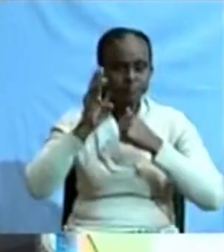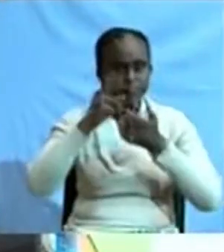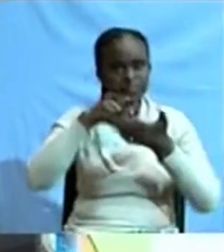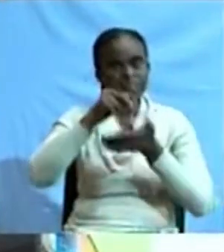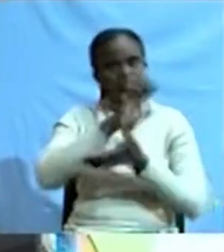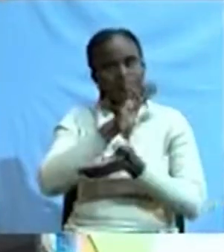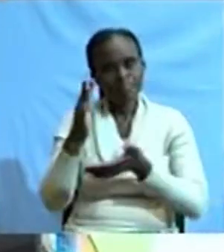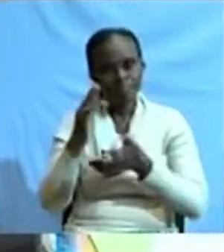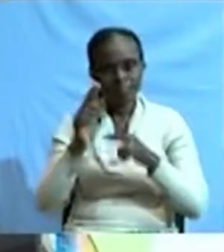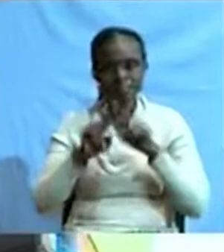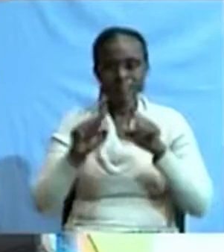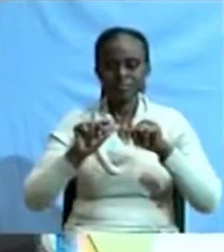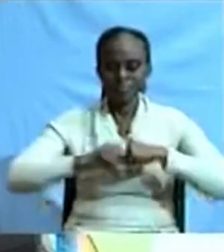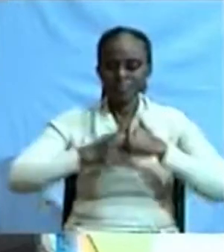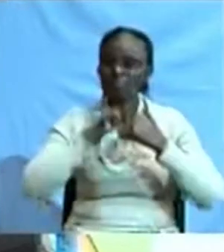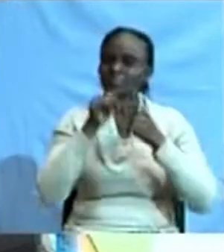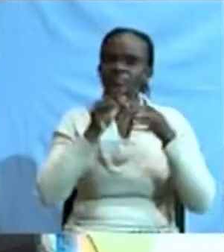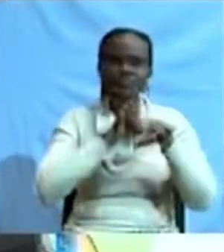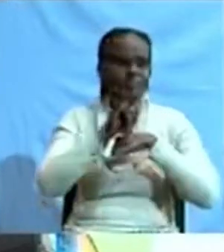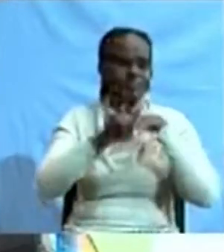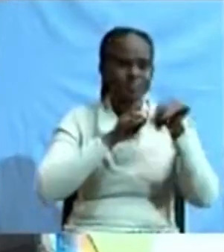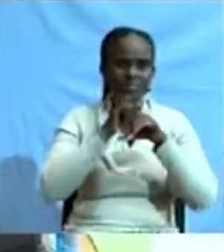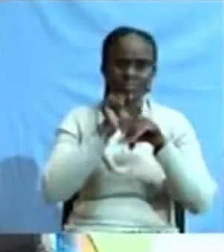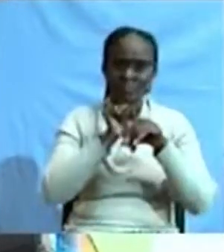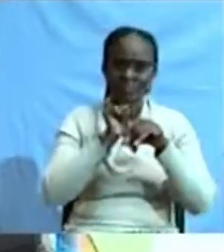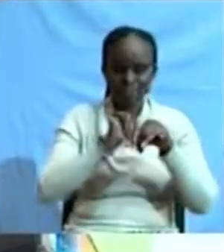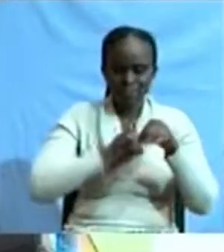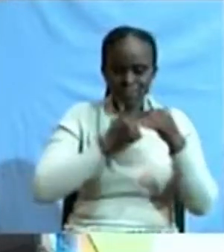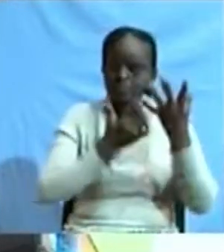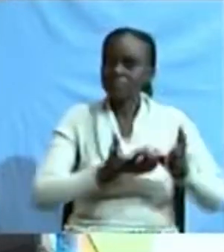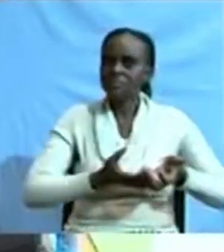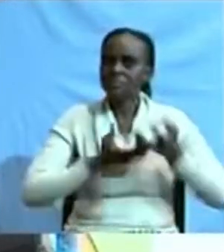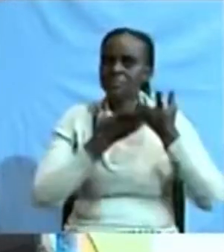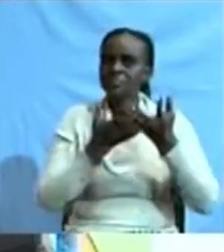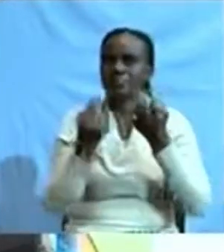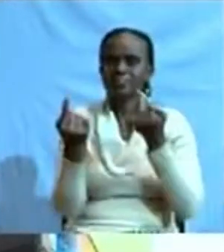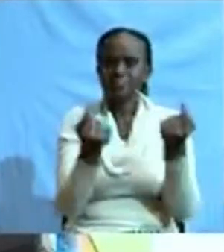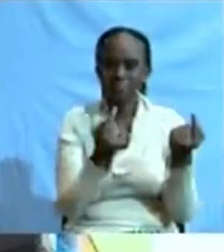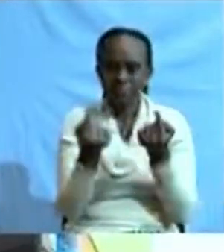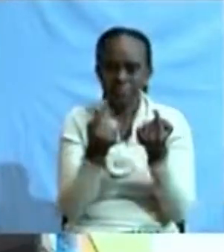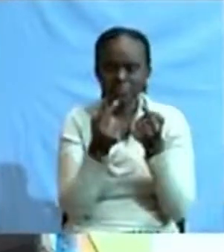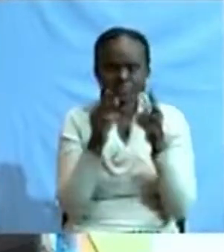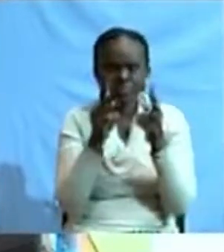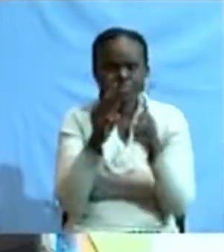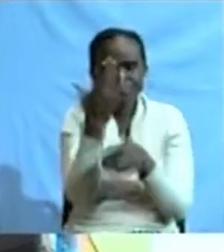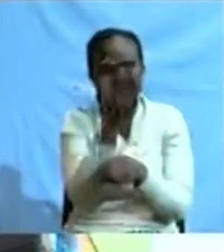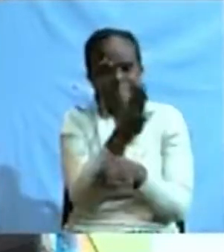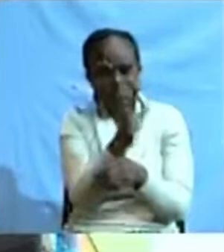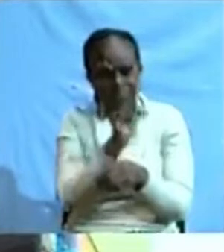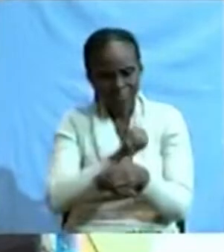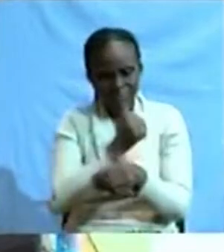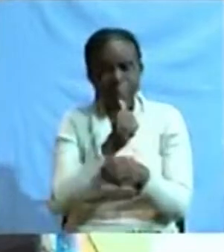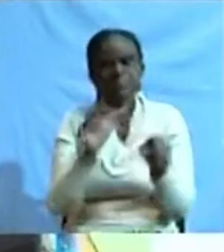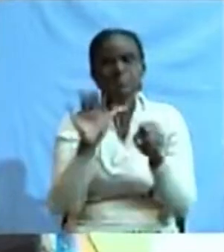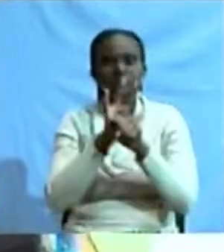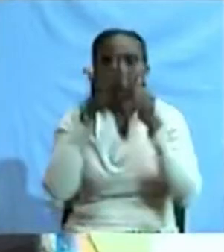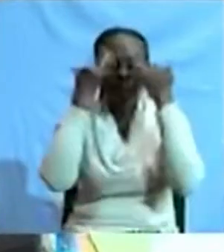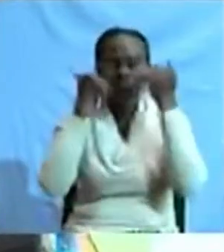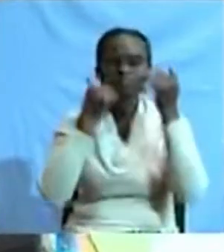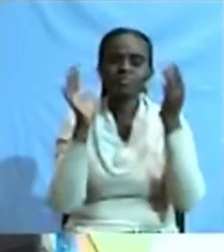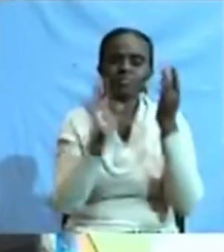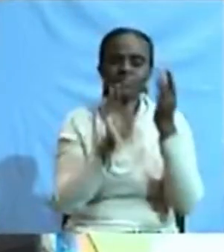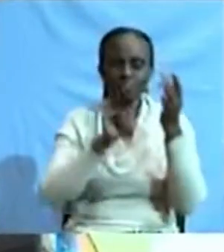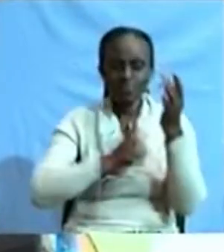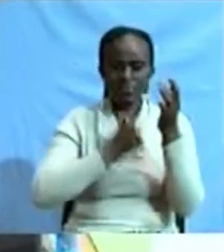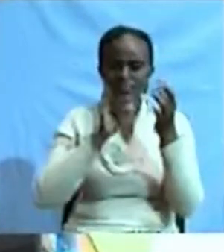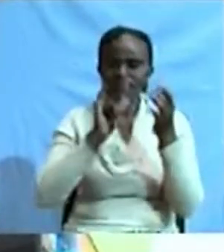reimburse. Chair, we don't want to lie here. We want to bring out the situation the way it is. we are fully aware that